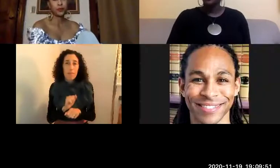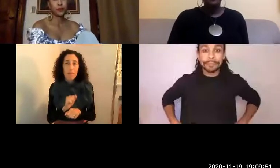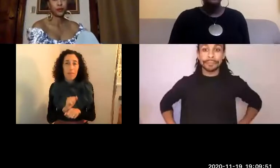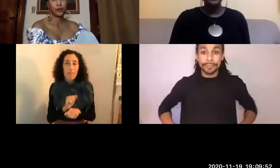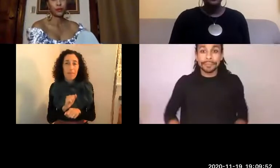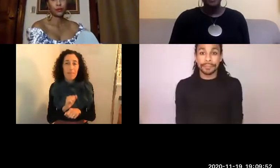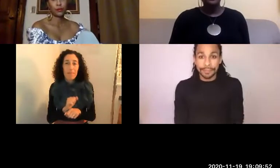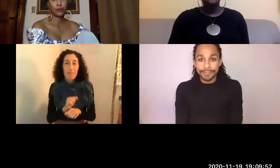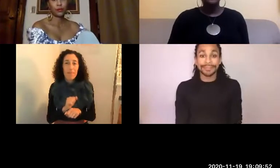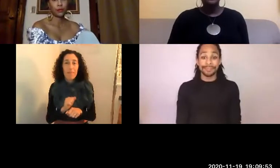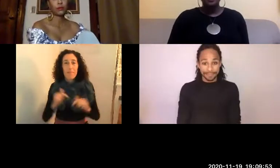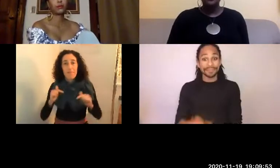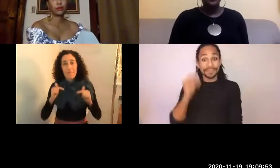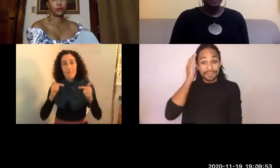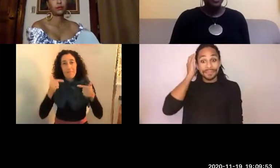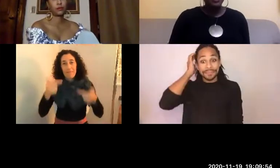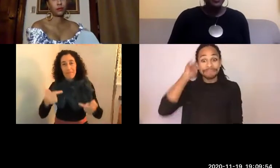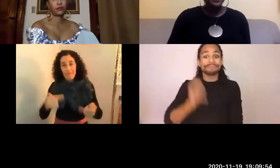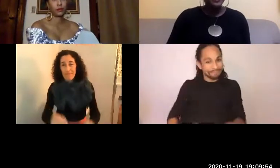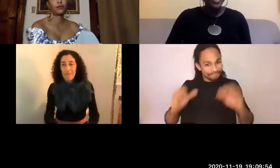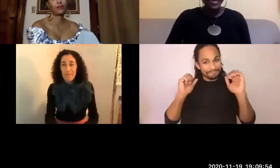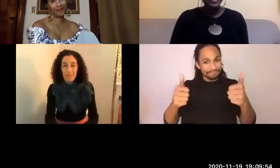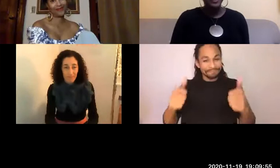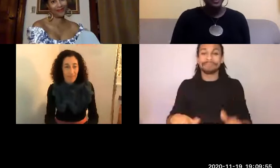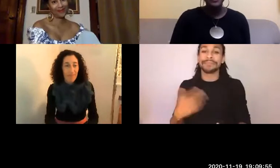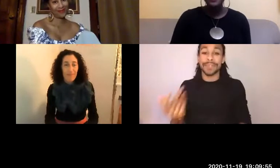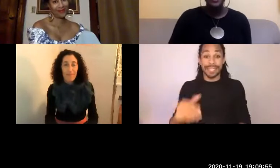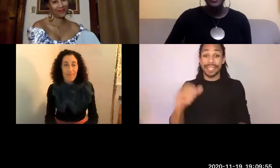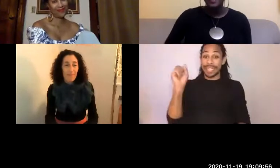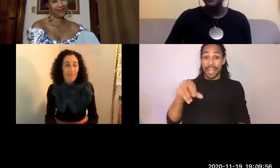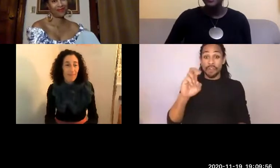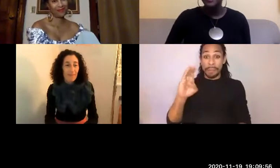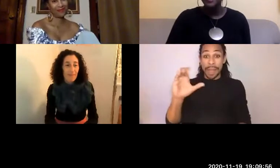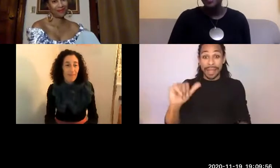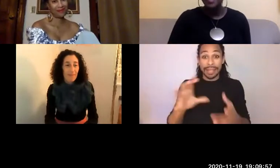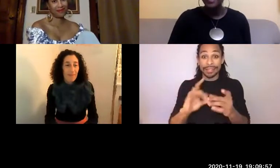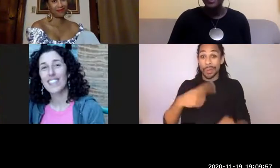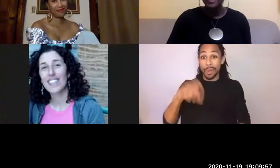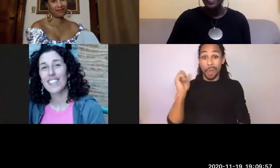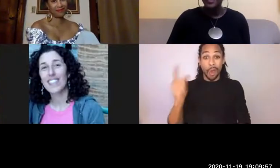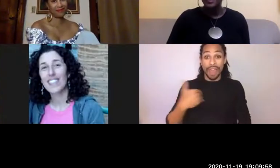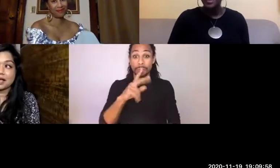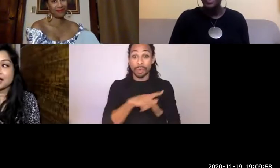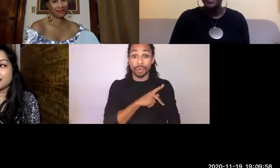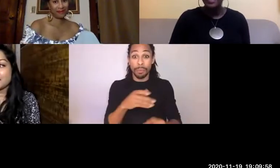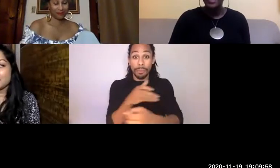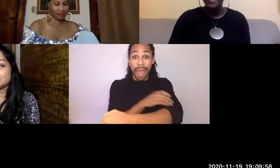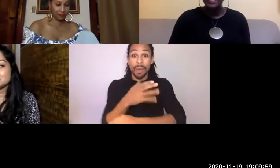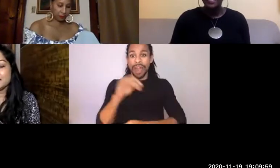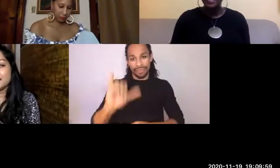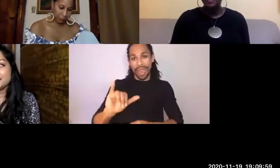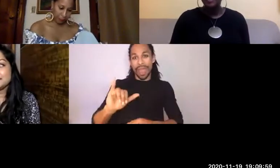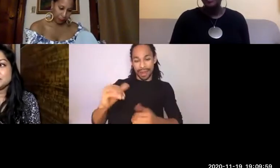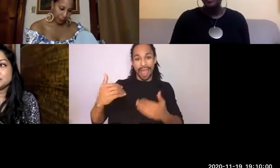Mm-hmm. You all have personal power, and power comes with responsibility. yeah. Jafreen, anything you want to add? I'll